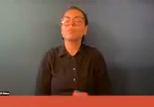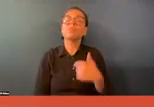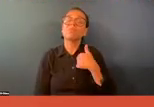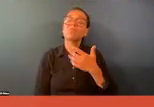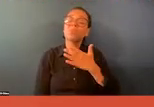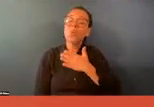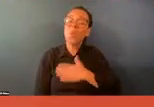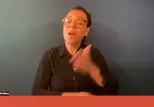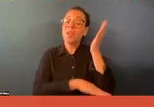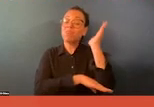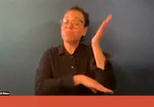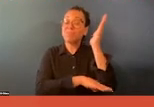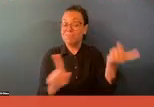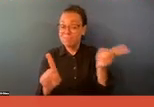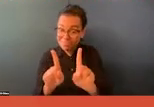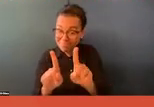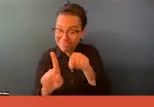to present next speaker.